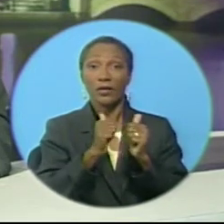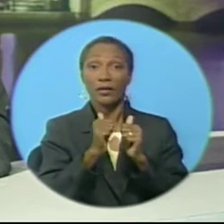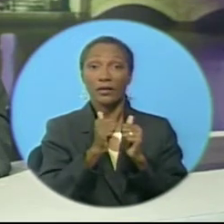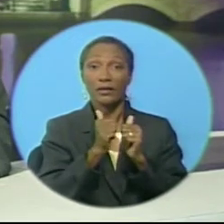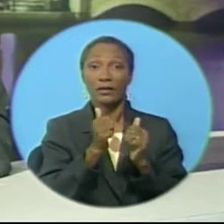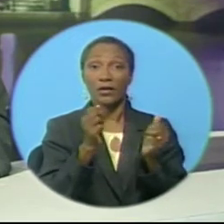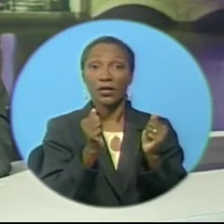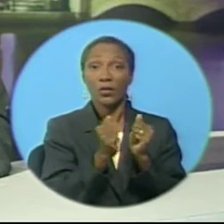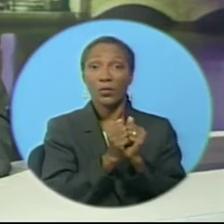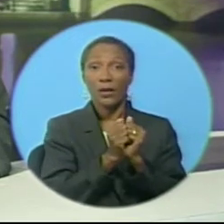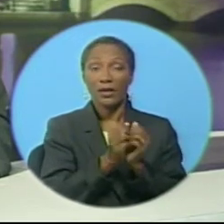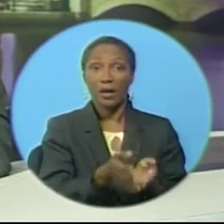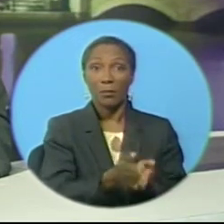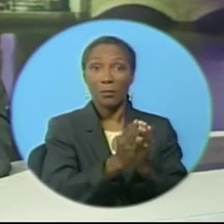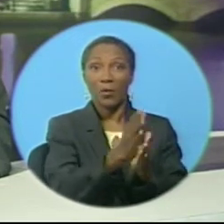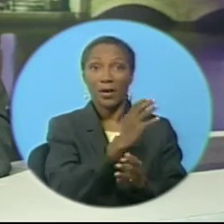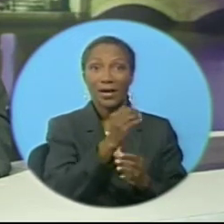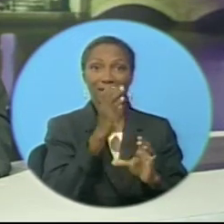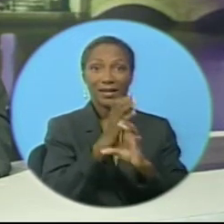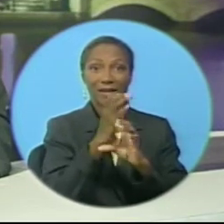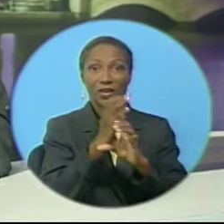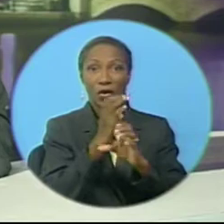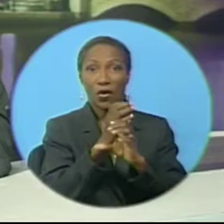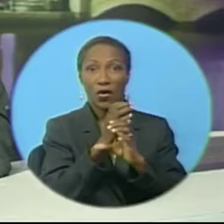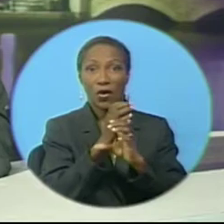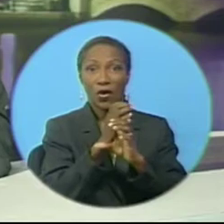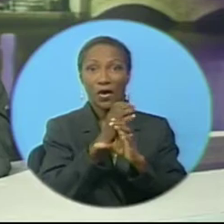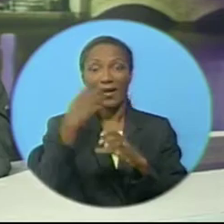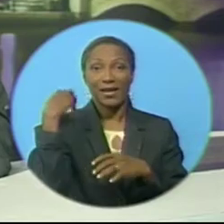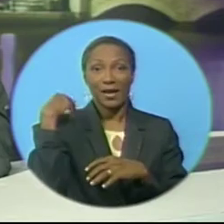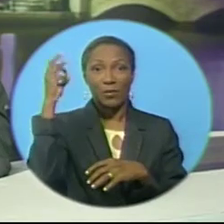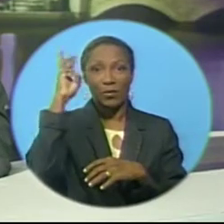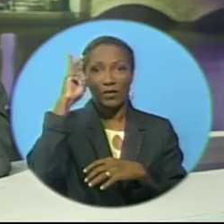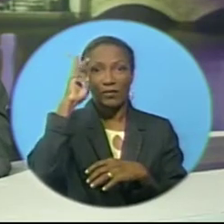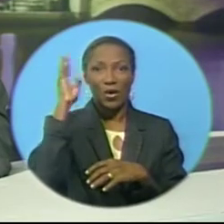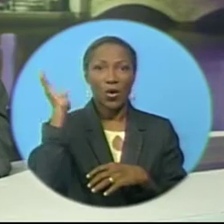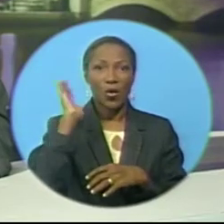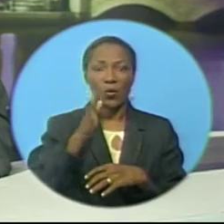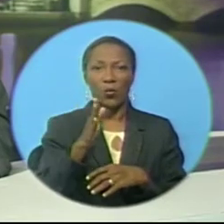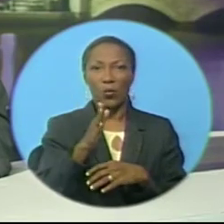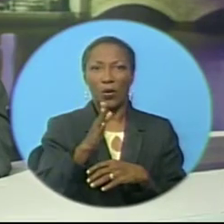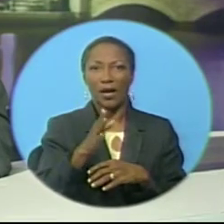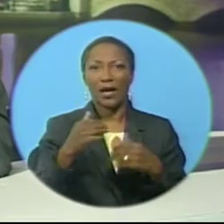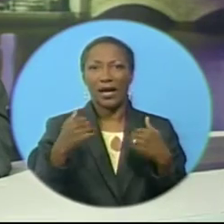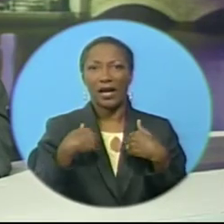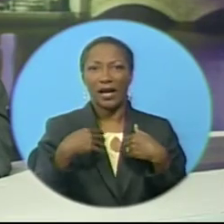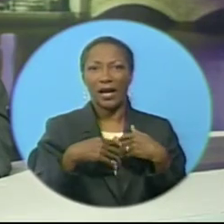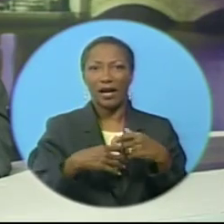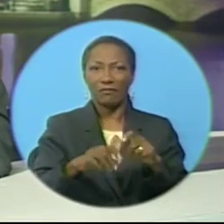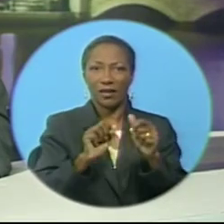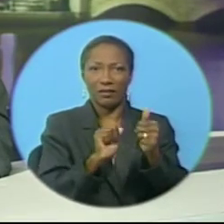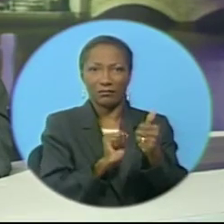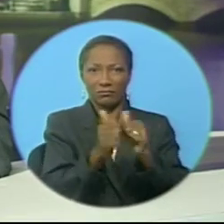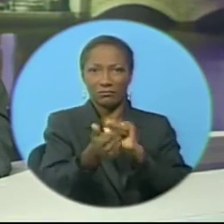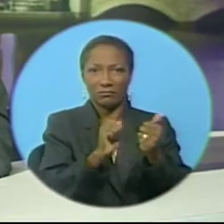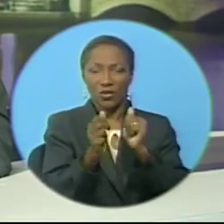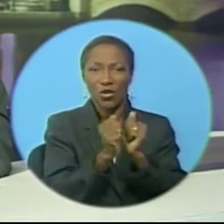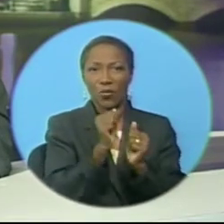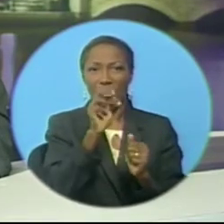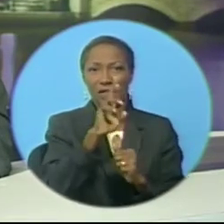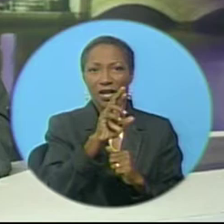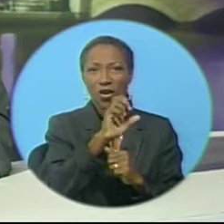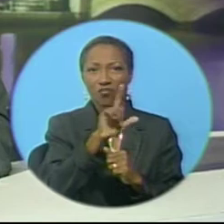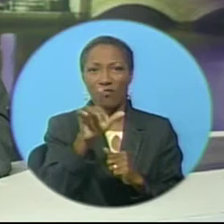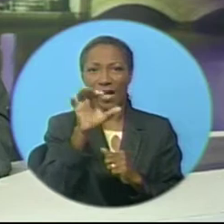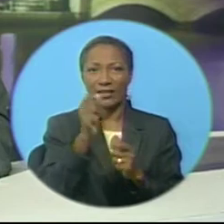boat and a car. Captain Wakefield is willing to pit his boat's speed against a local rally driver, and he only wants